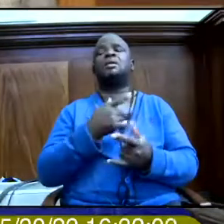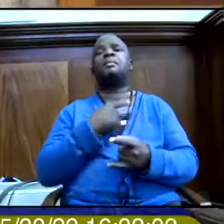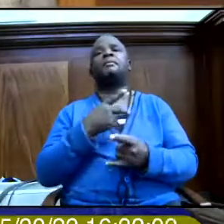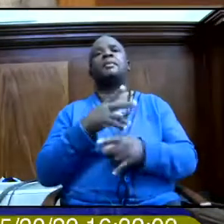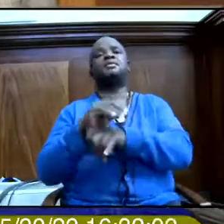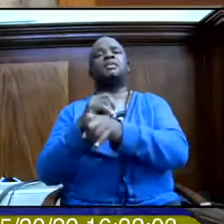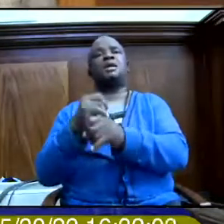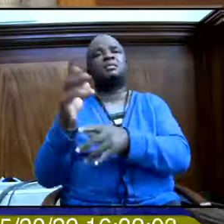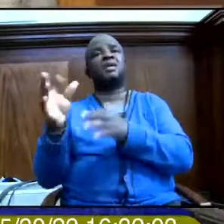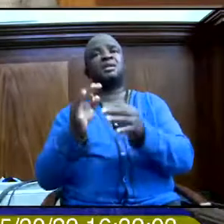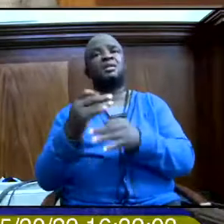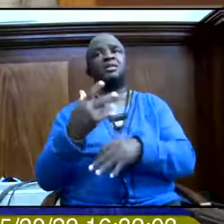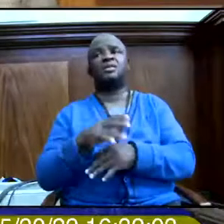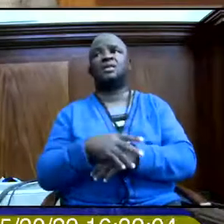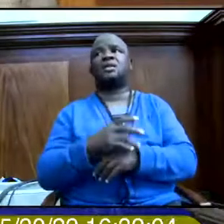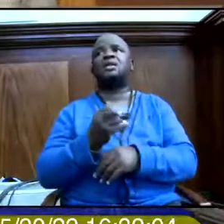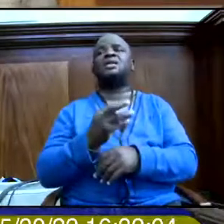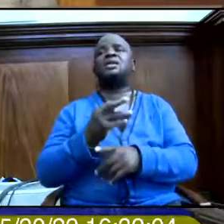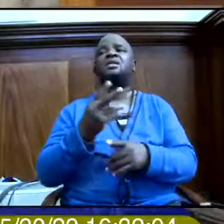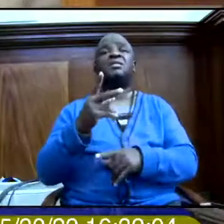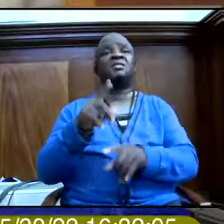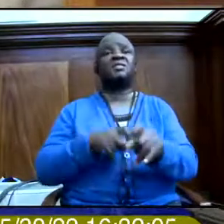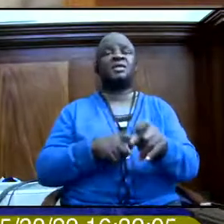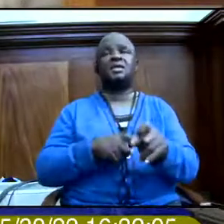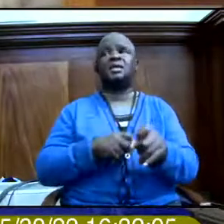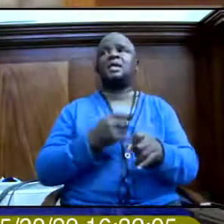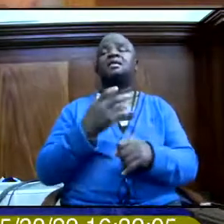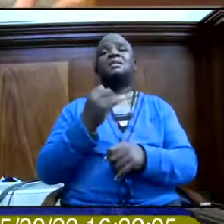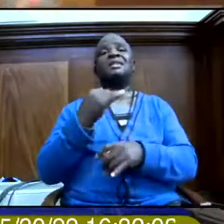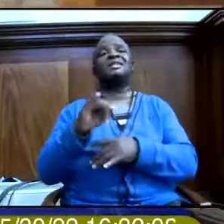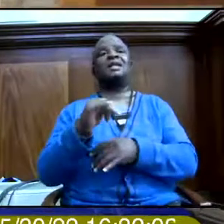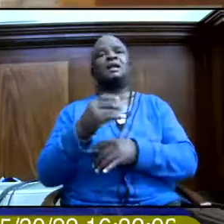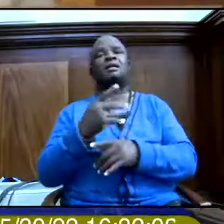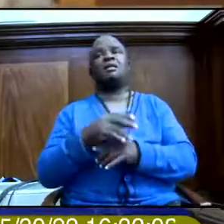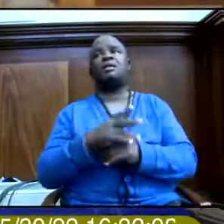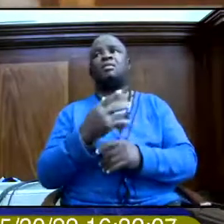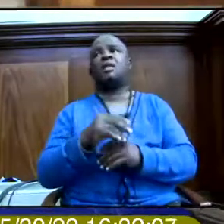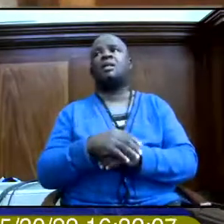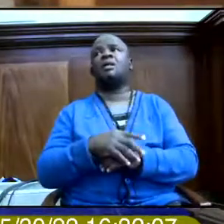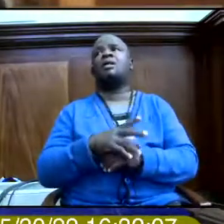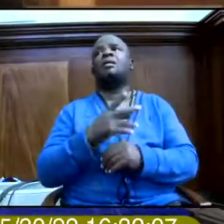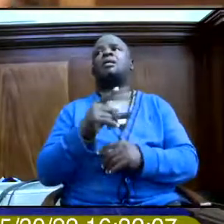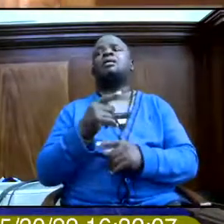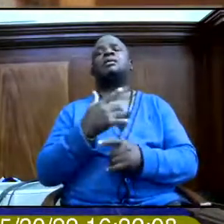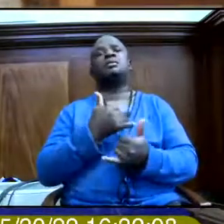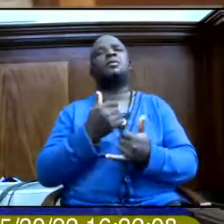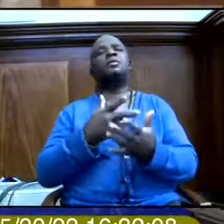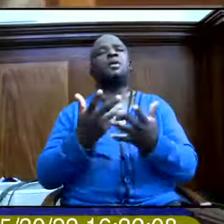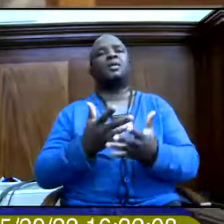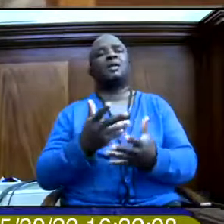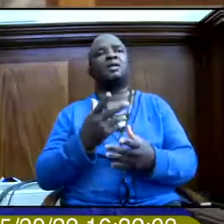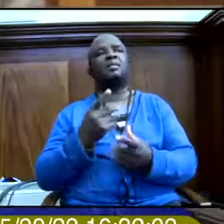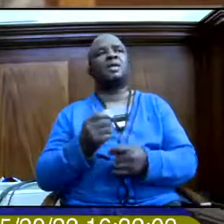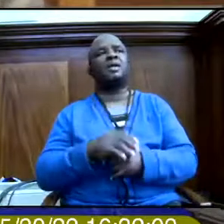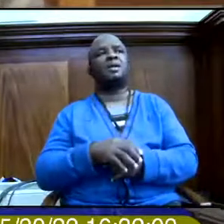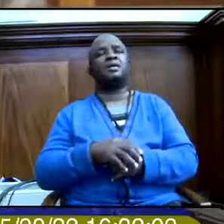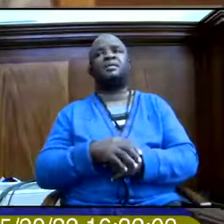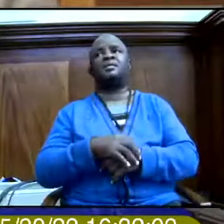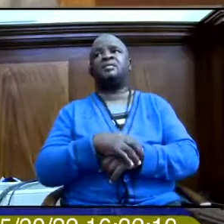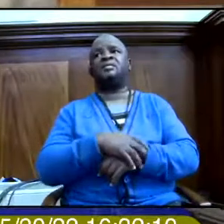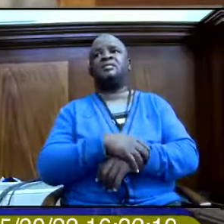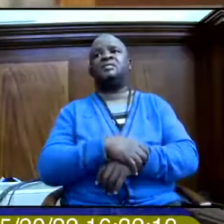municipalities if not if they are still out there where out there are they what are they